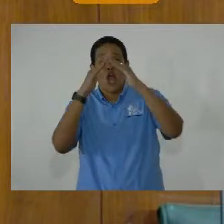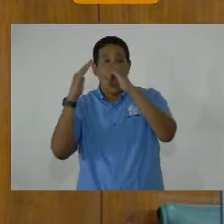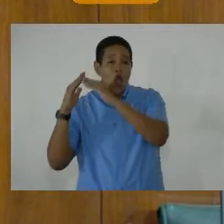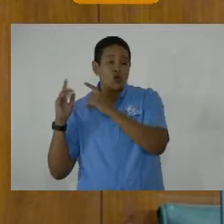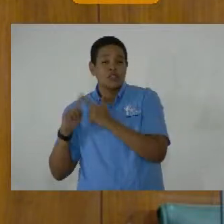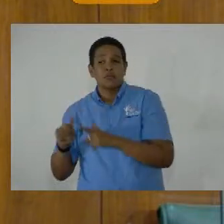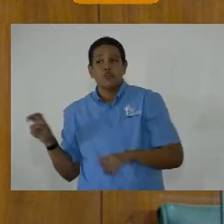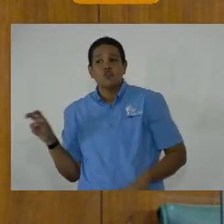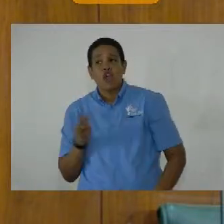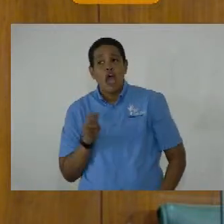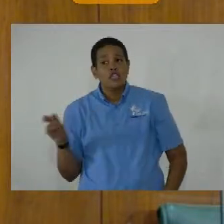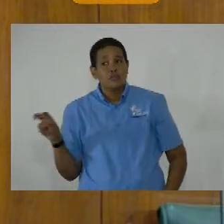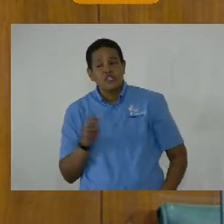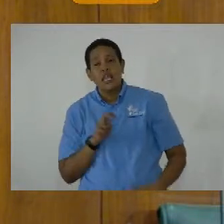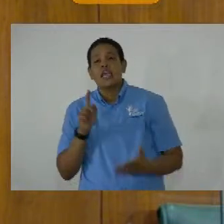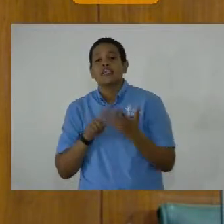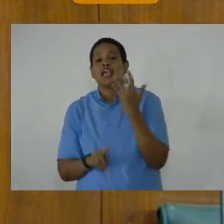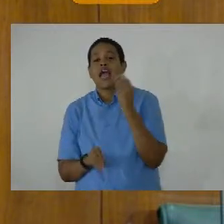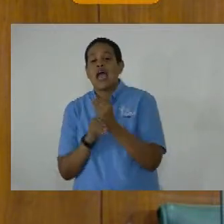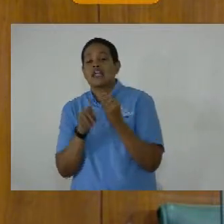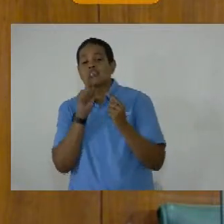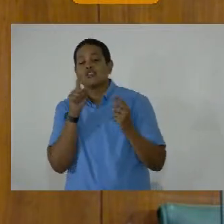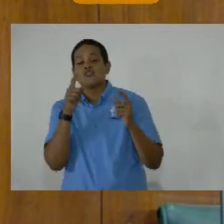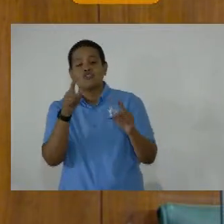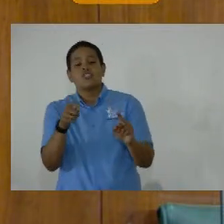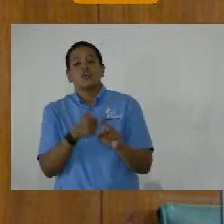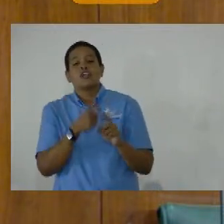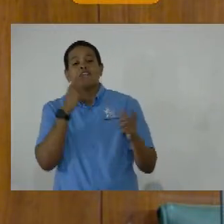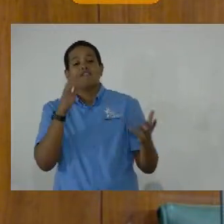and transportation as a result of the